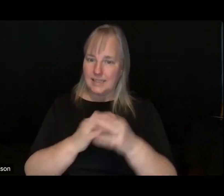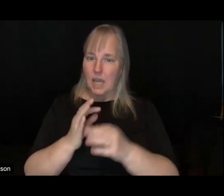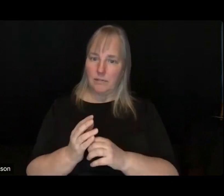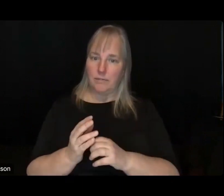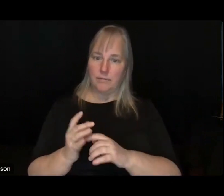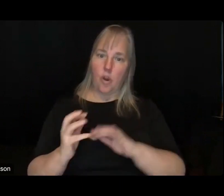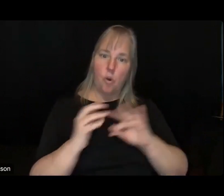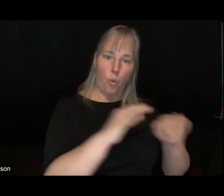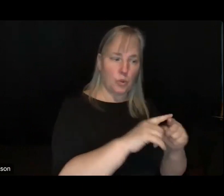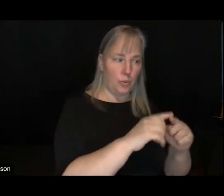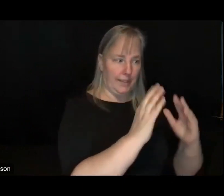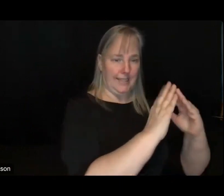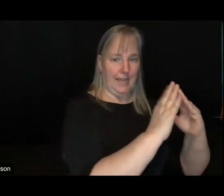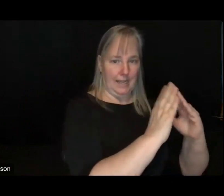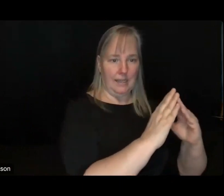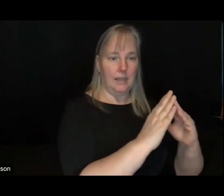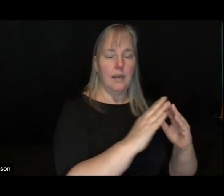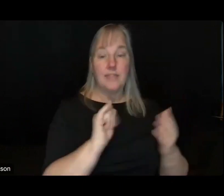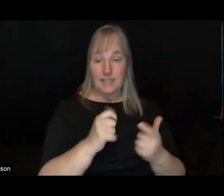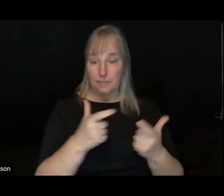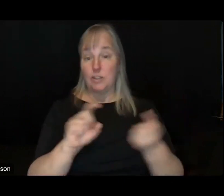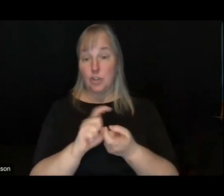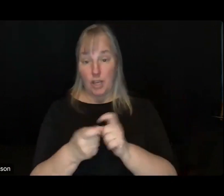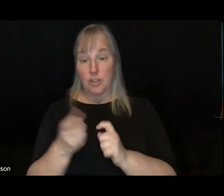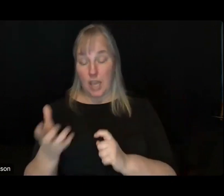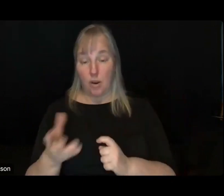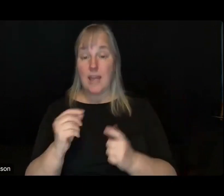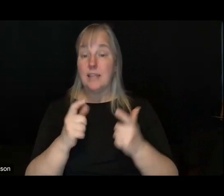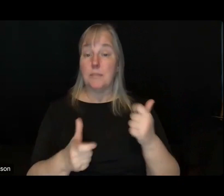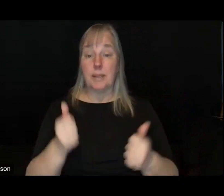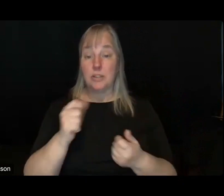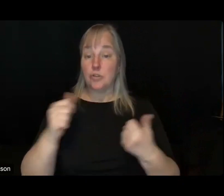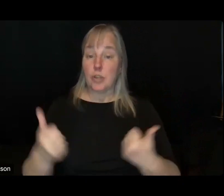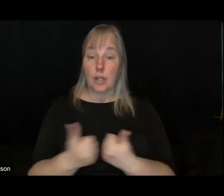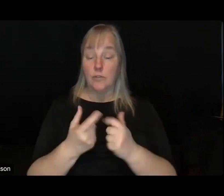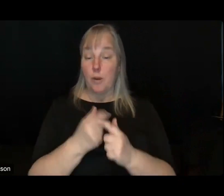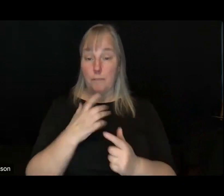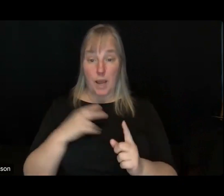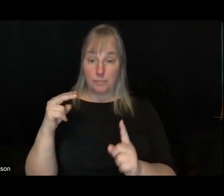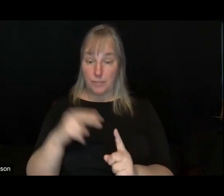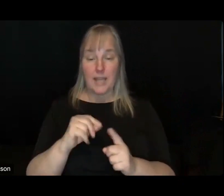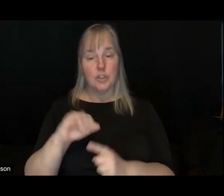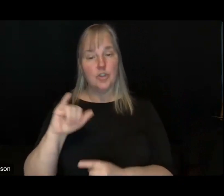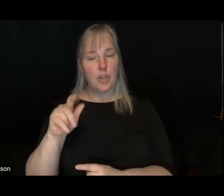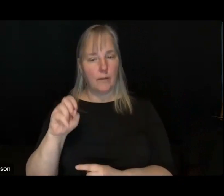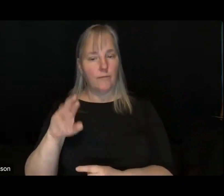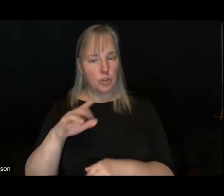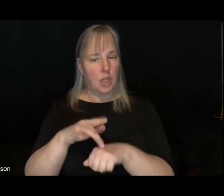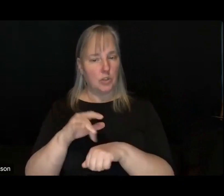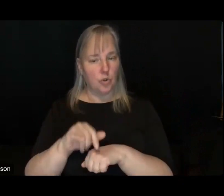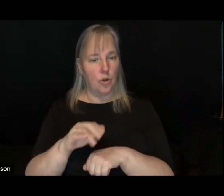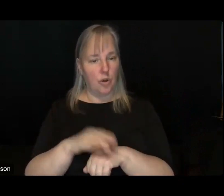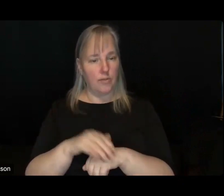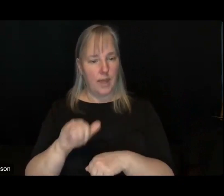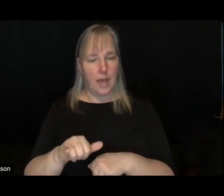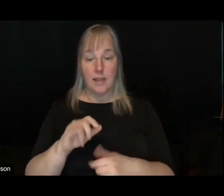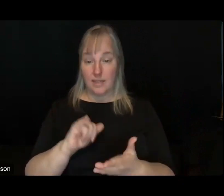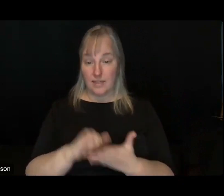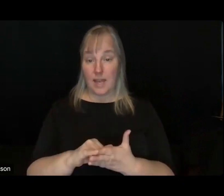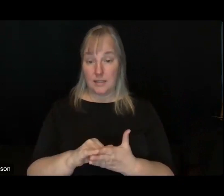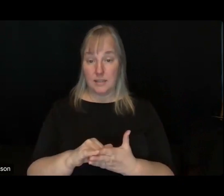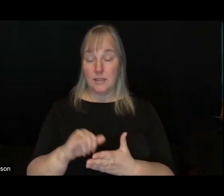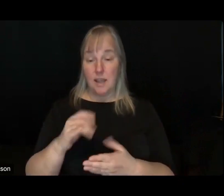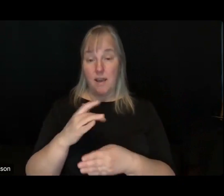that's a good change there. The biggest challenge from my standpoint, and Jennifer touched on it, and it is one, and that is the availability